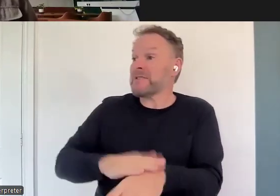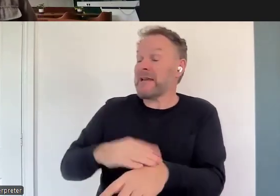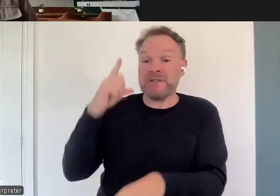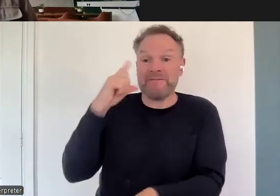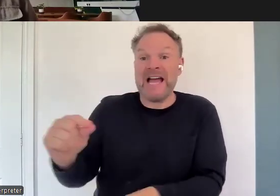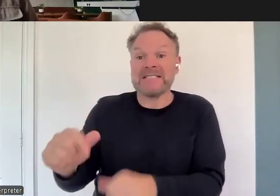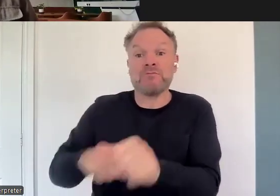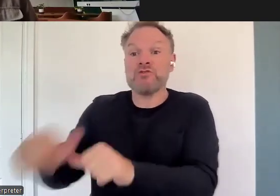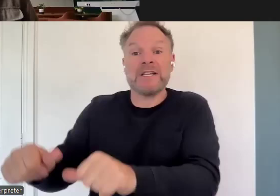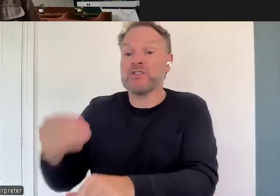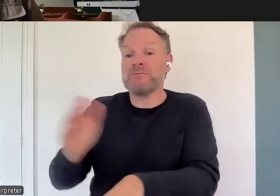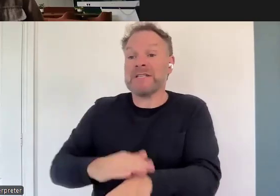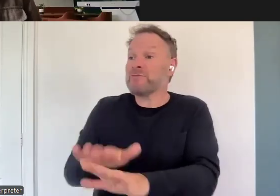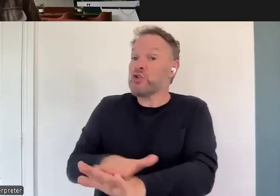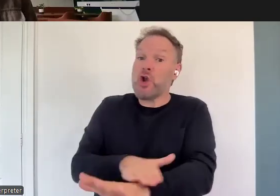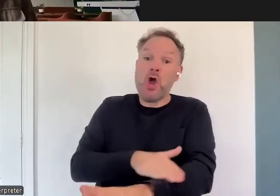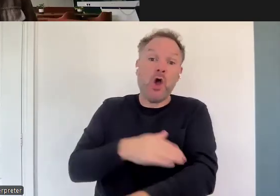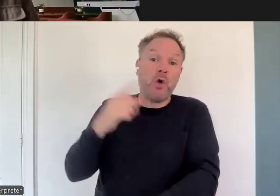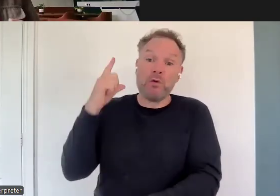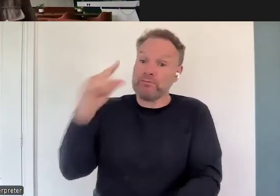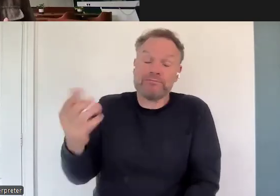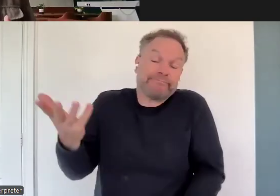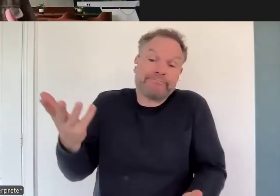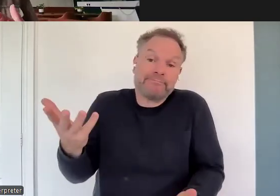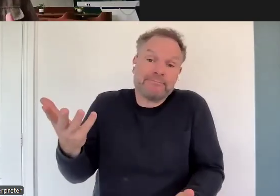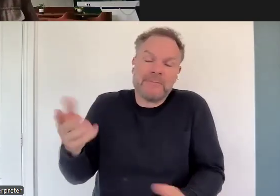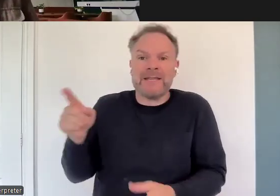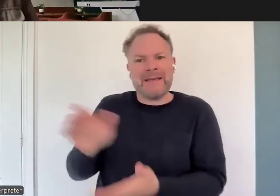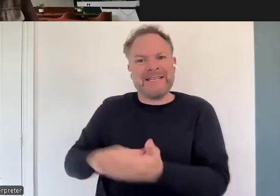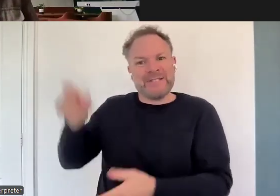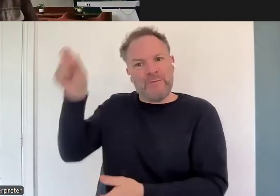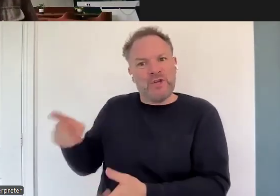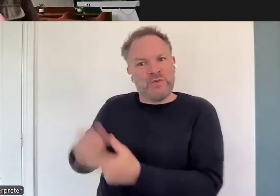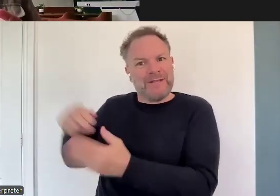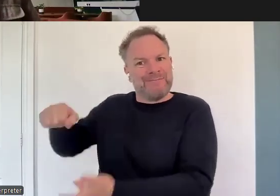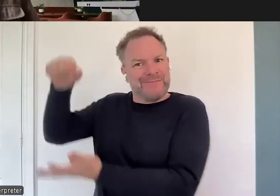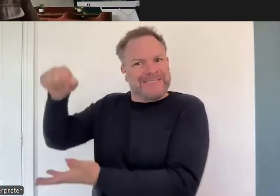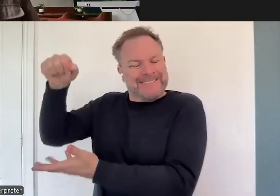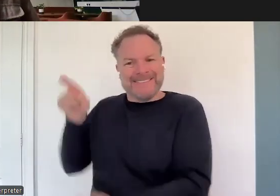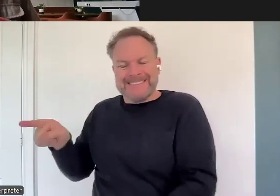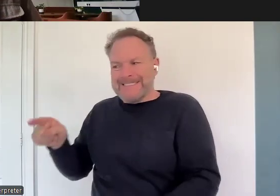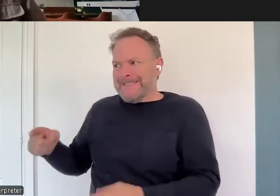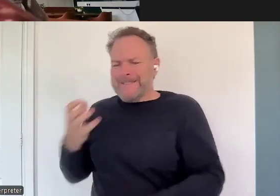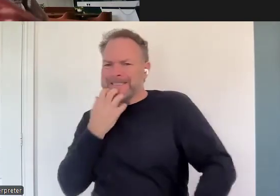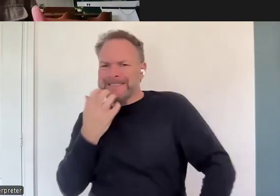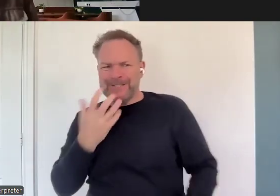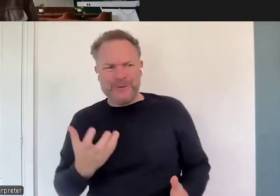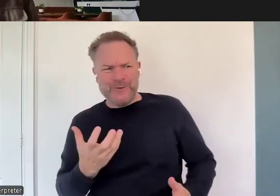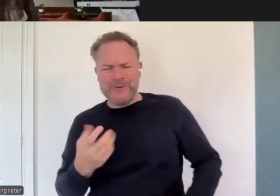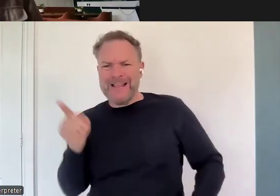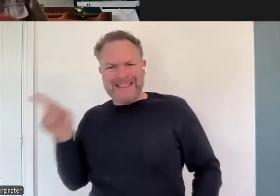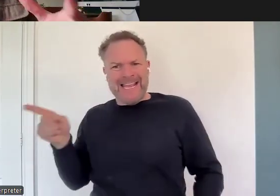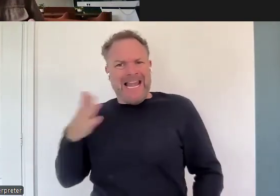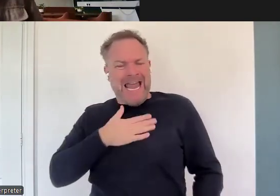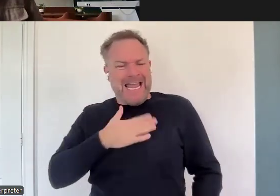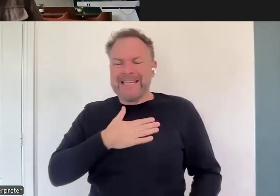some slower. That can be challenging for funders and other benefactors who like us to be able to spell out really